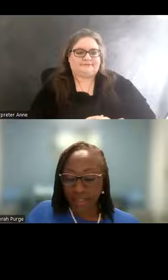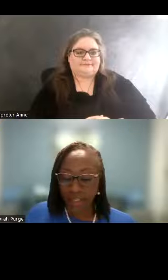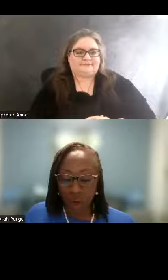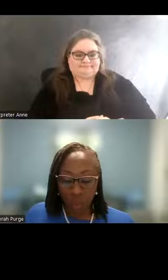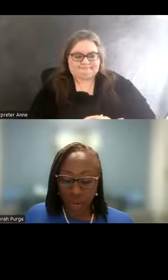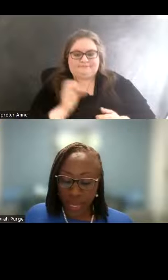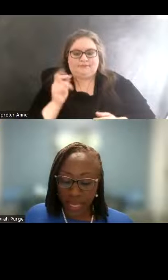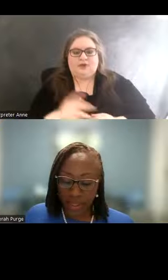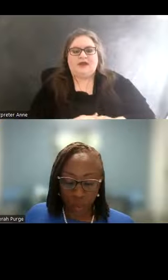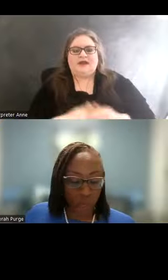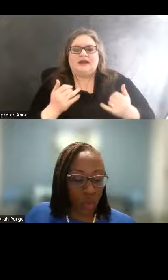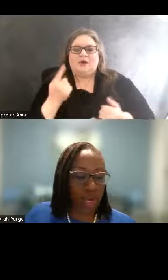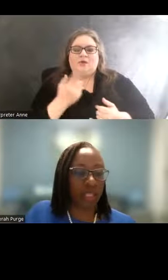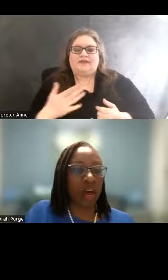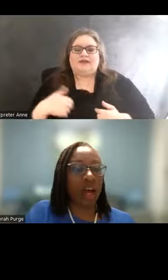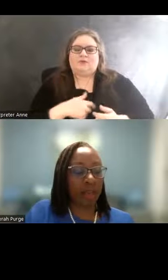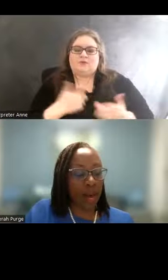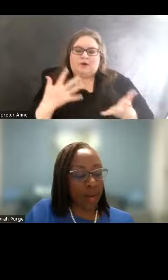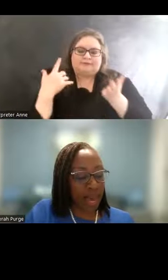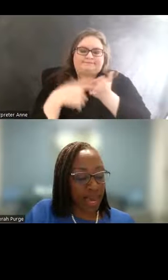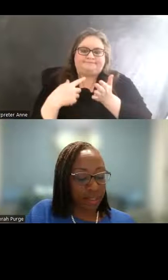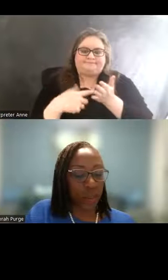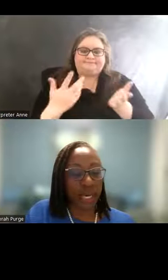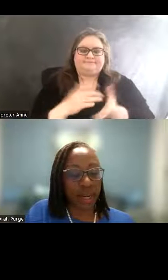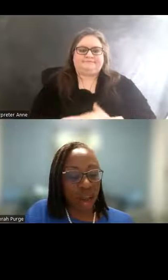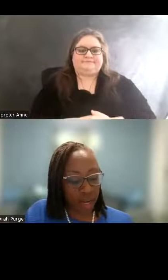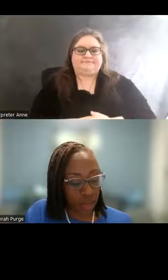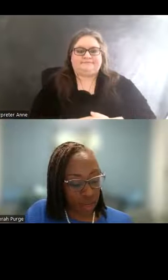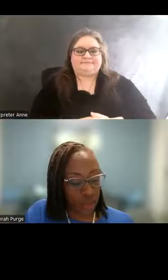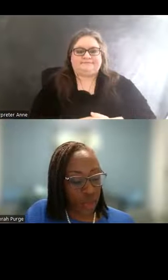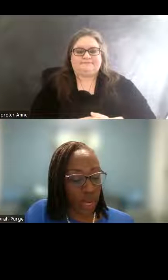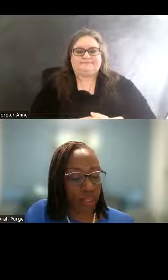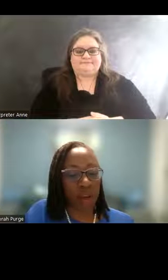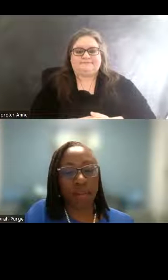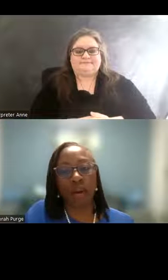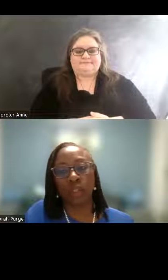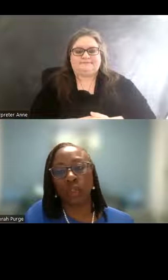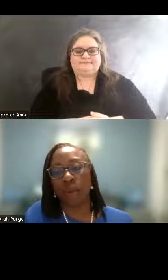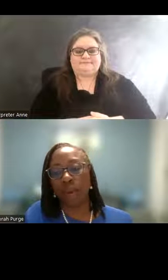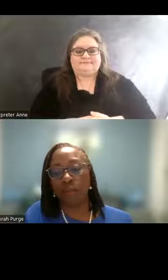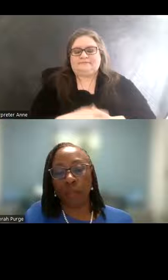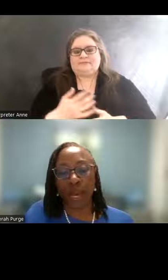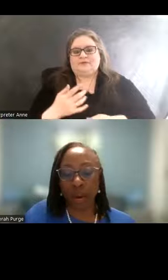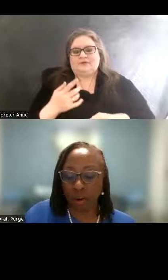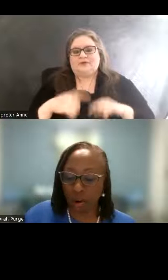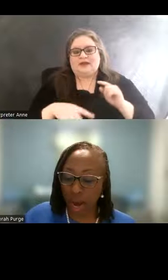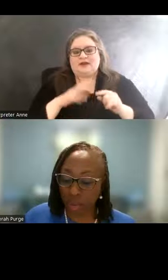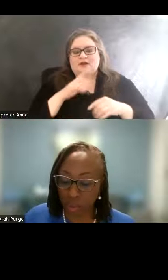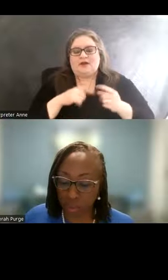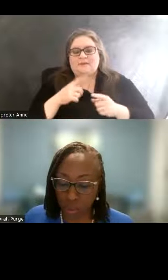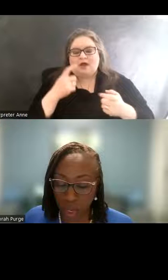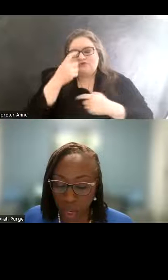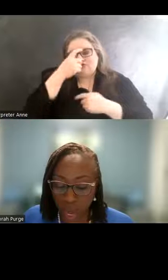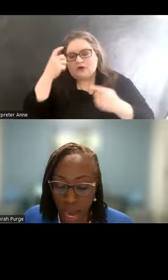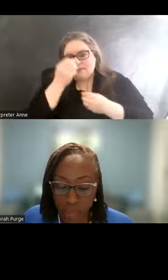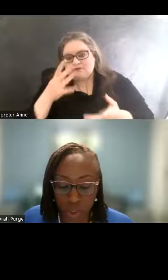Okay, so one of the things that we wanted to talk about is we cannot do and talk about trauma-informed care or how